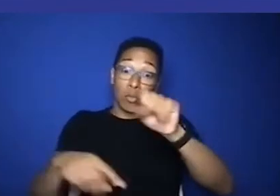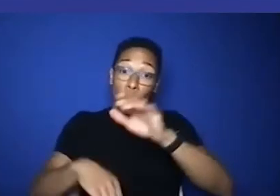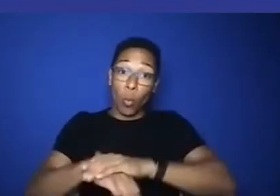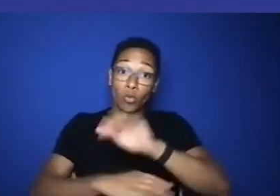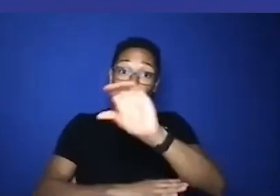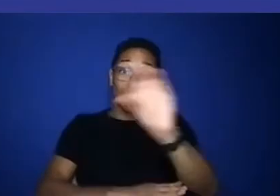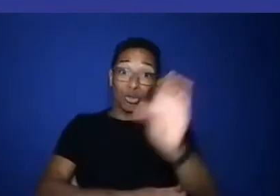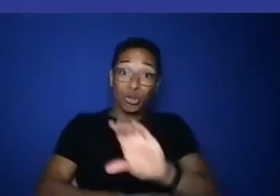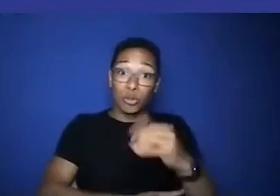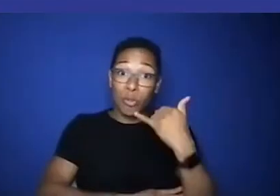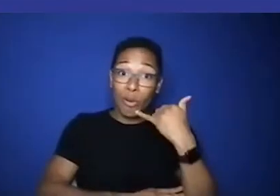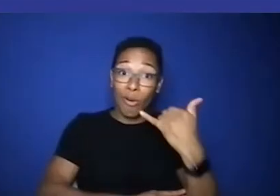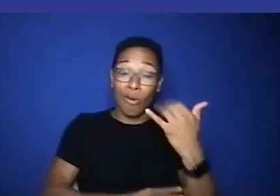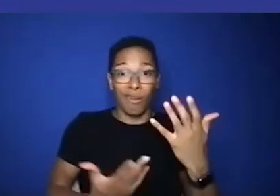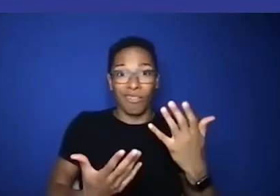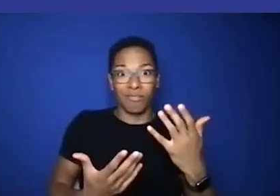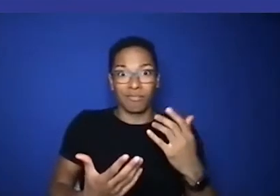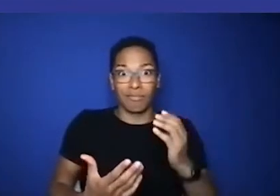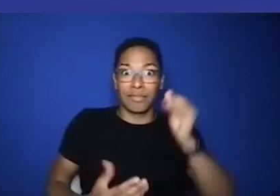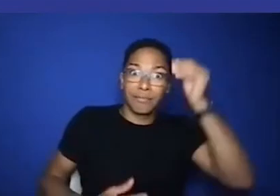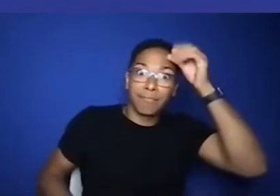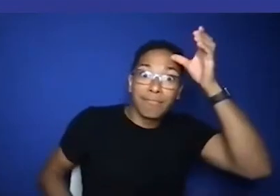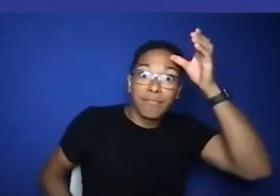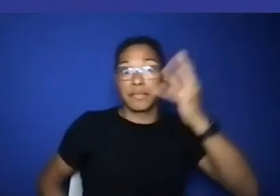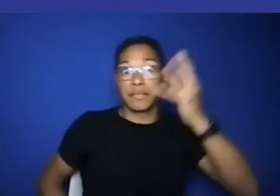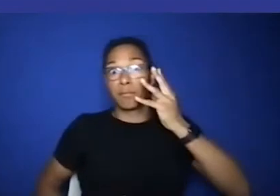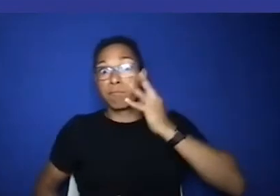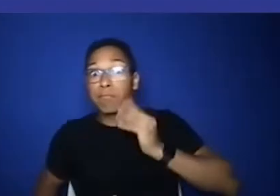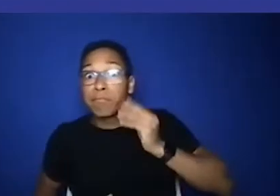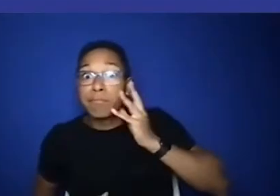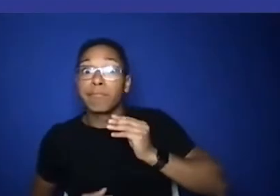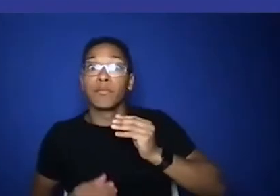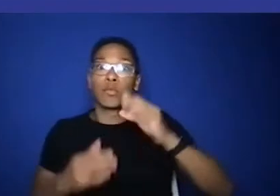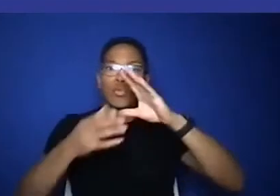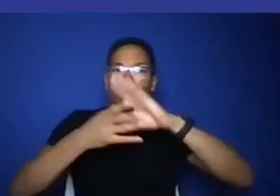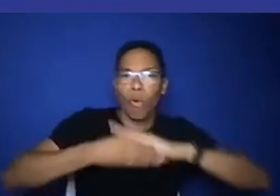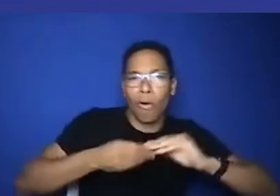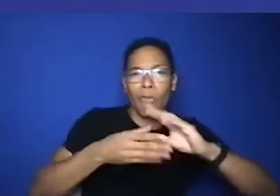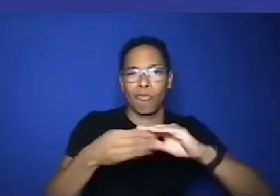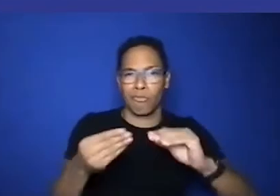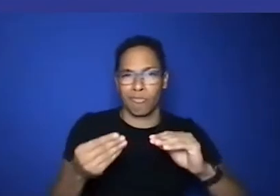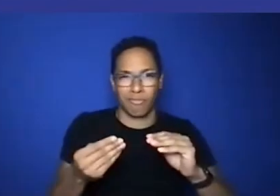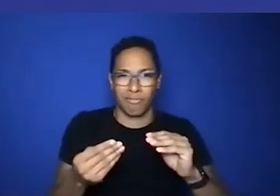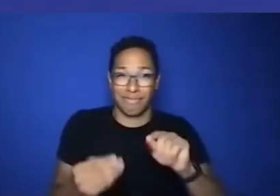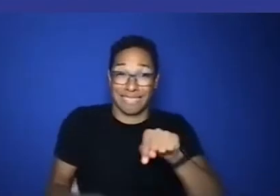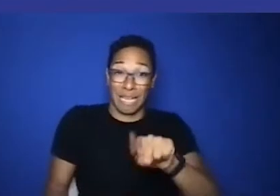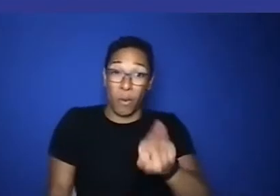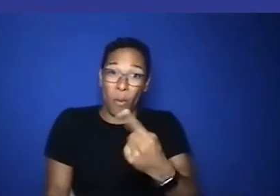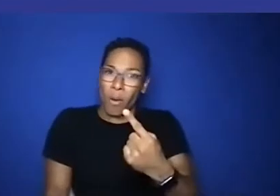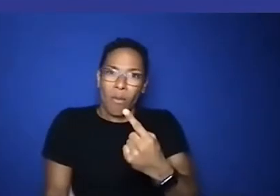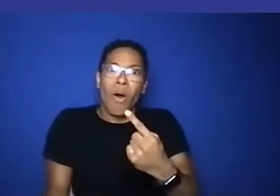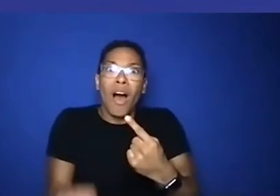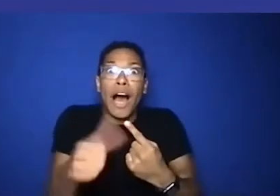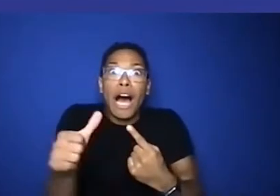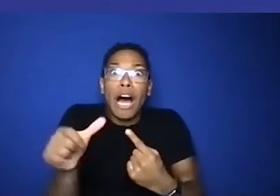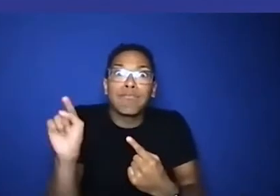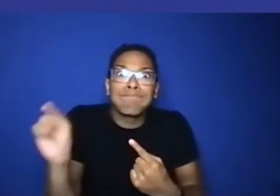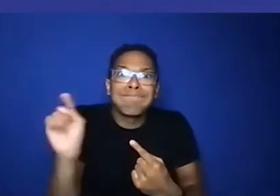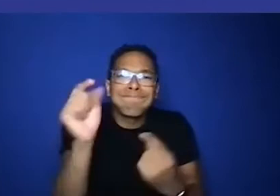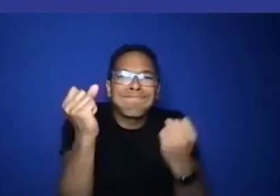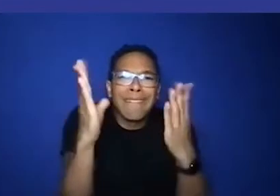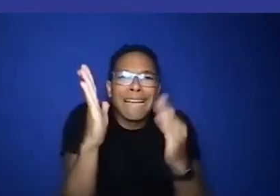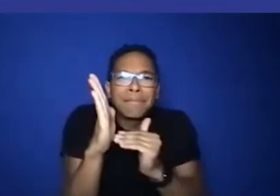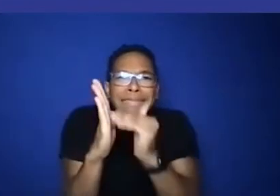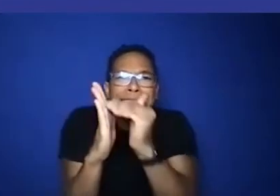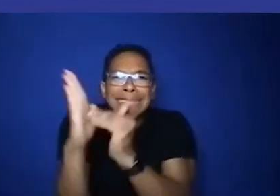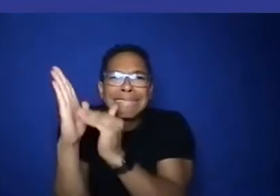this knowledge and our stories and our experiences, but the millions of Zoom calls that have